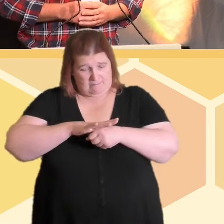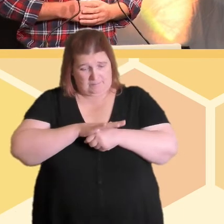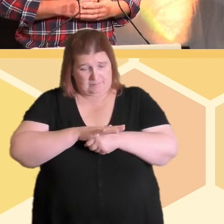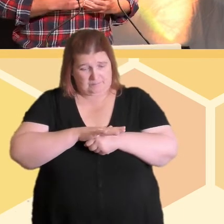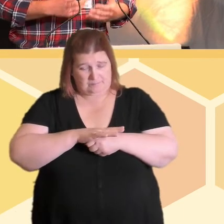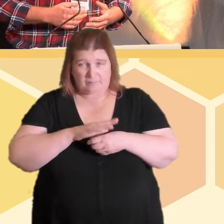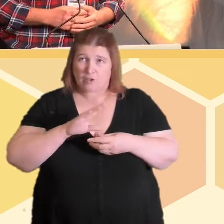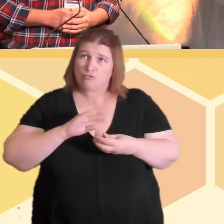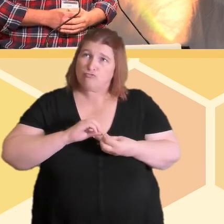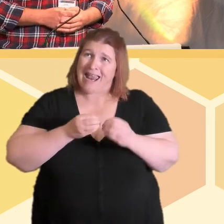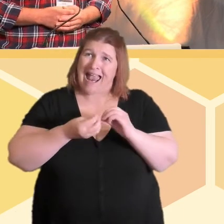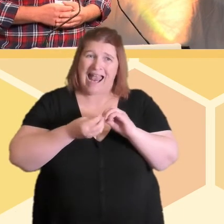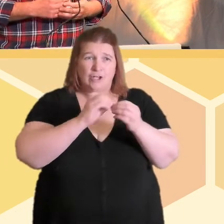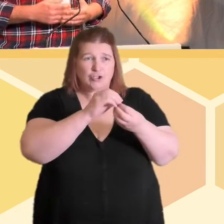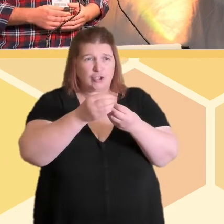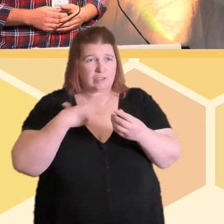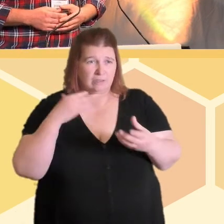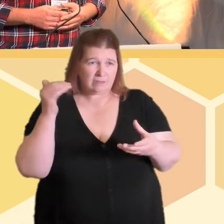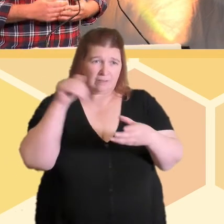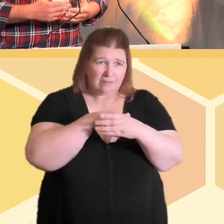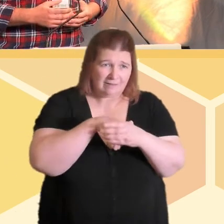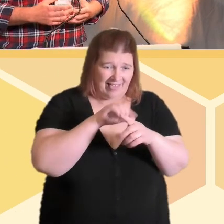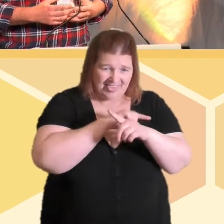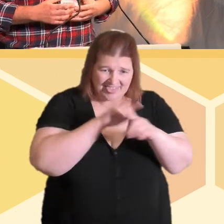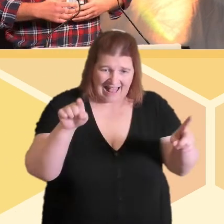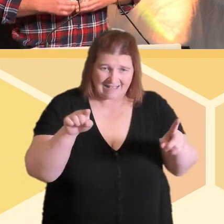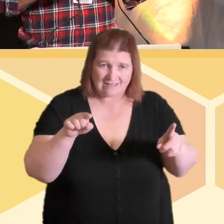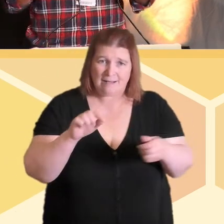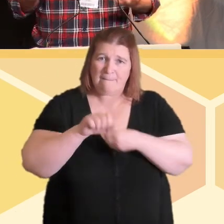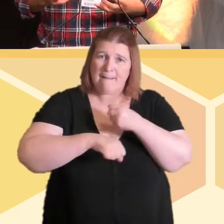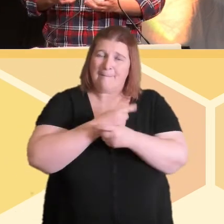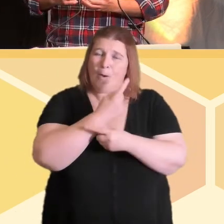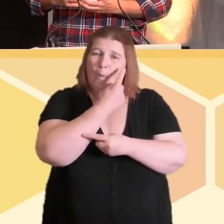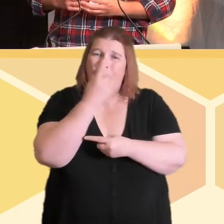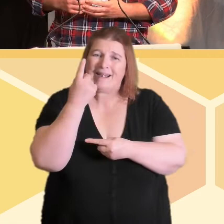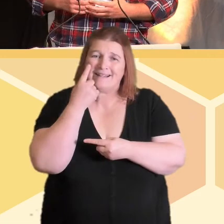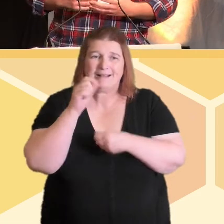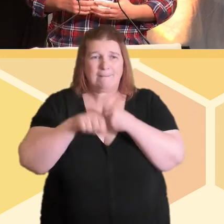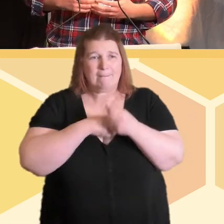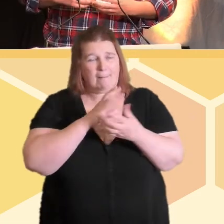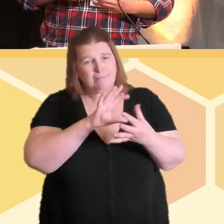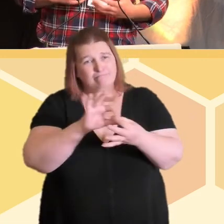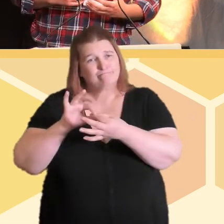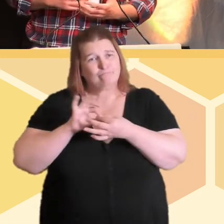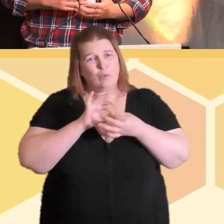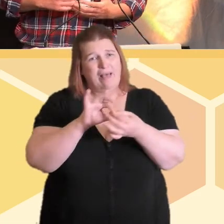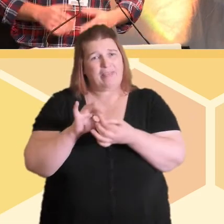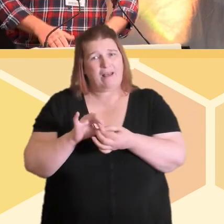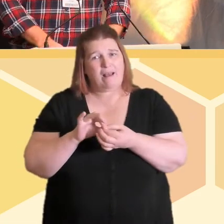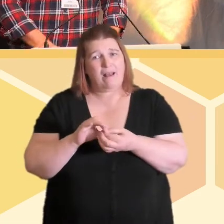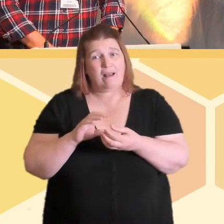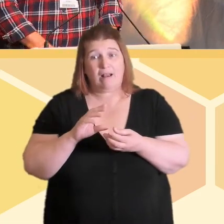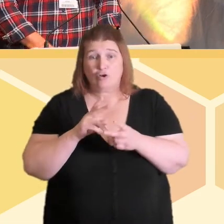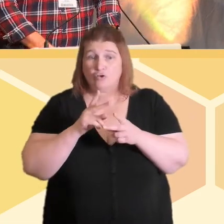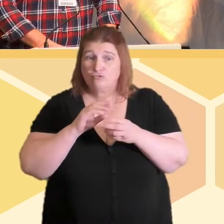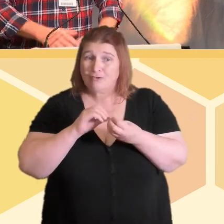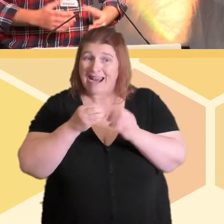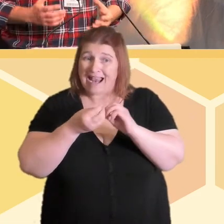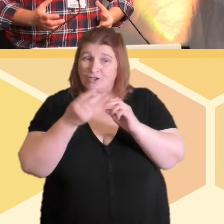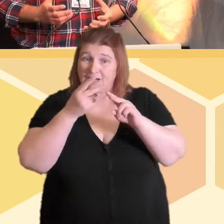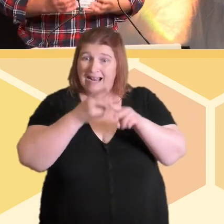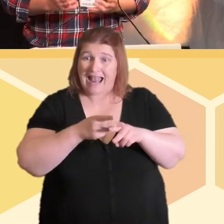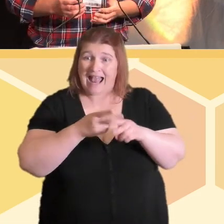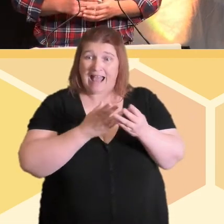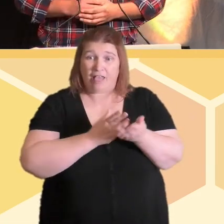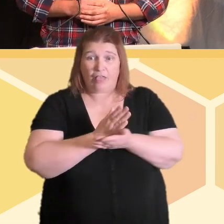witness and our worship of God together. And for our church families, this means that creation care ought not to be done by